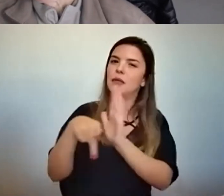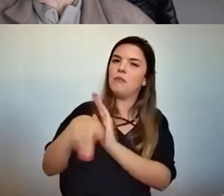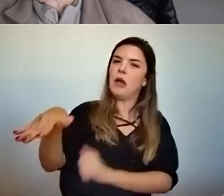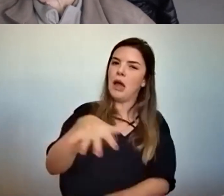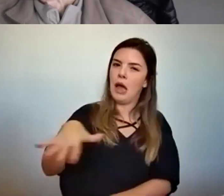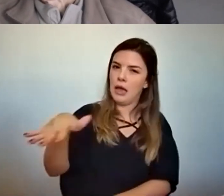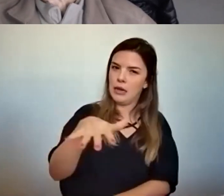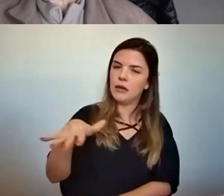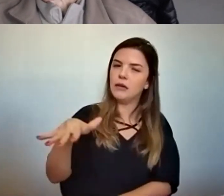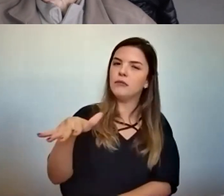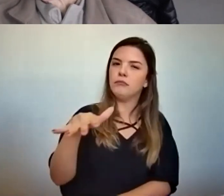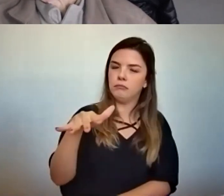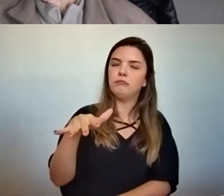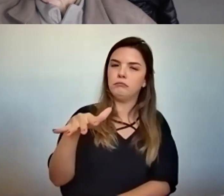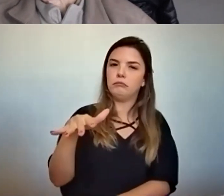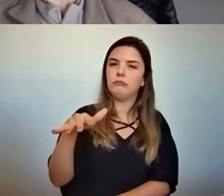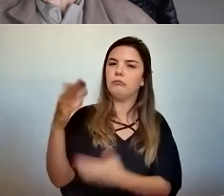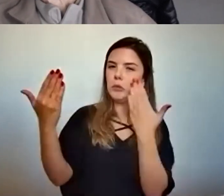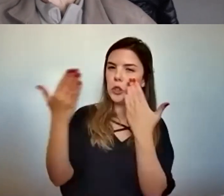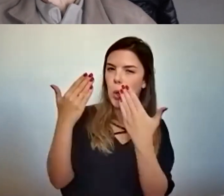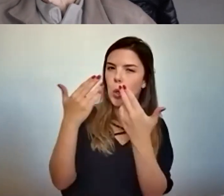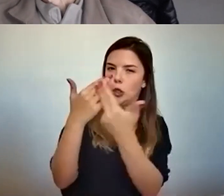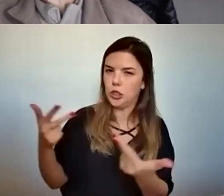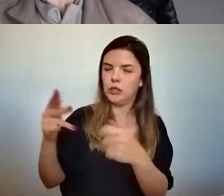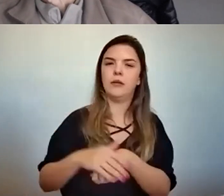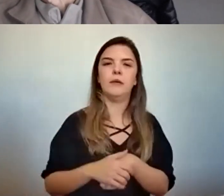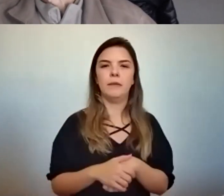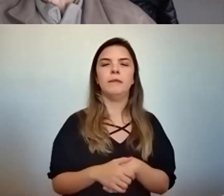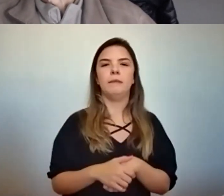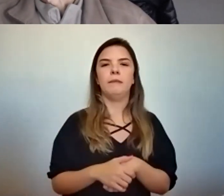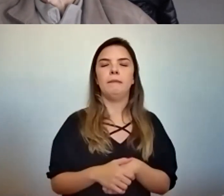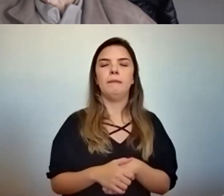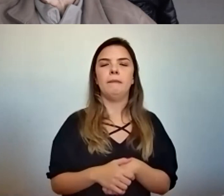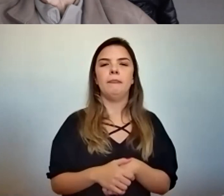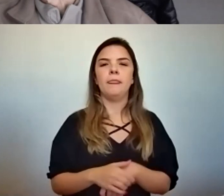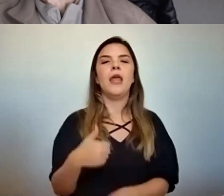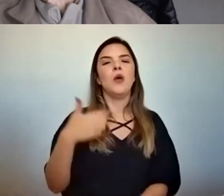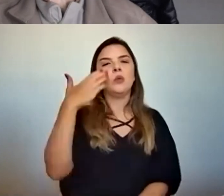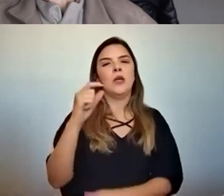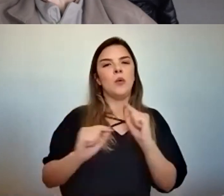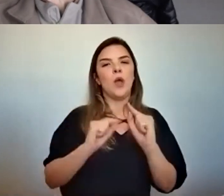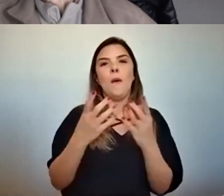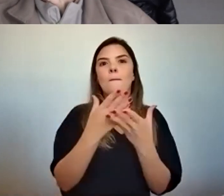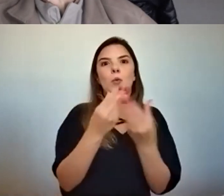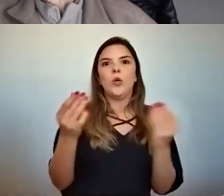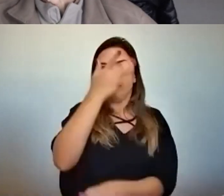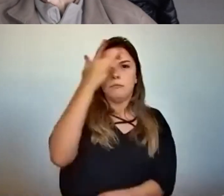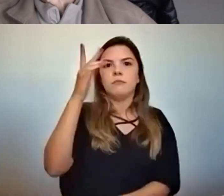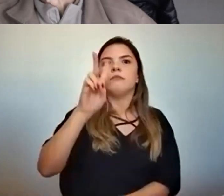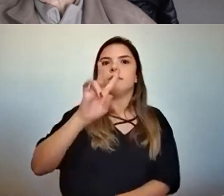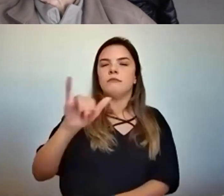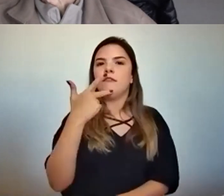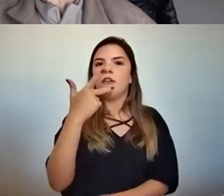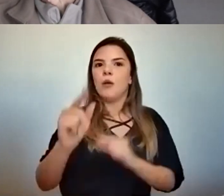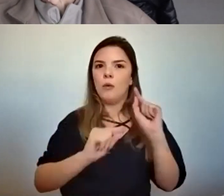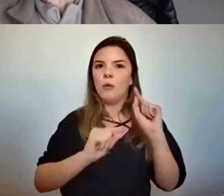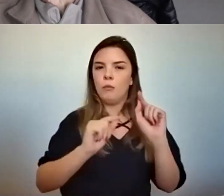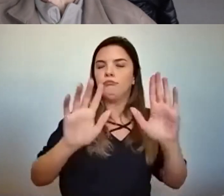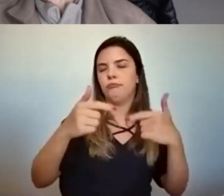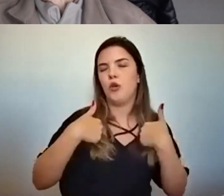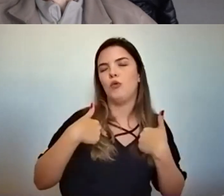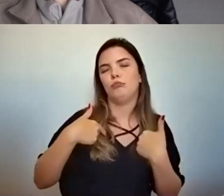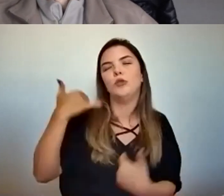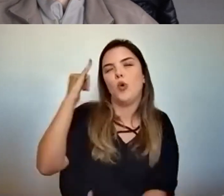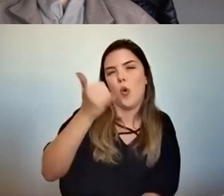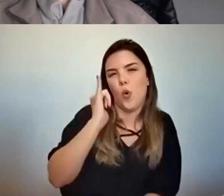an anecdote, not more than that. And I'm sure that many of you will tell you the same thing. I once interpreted in consecutive for